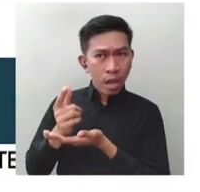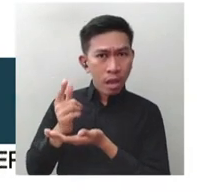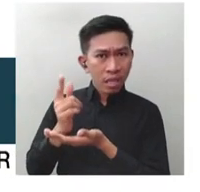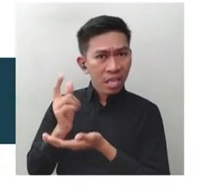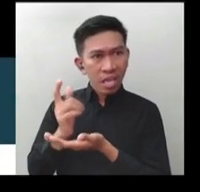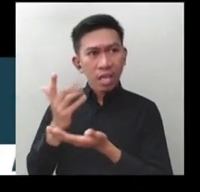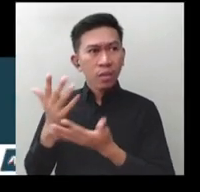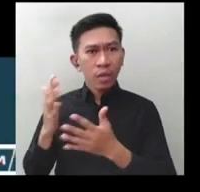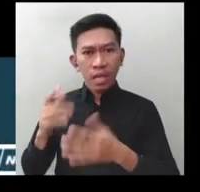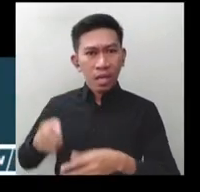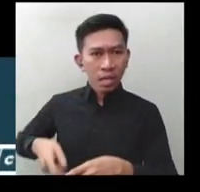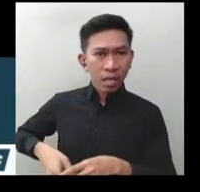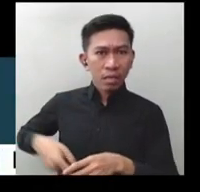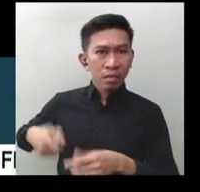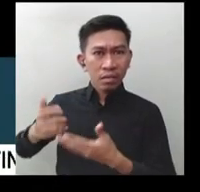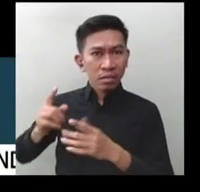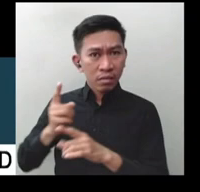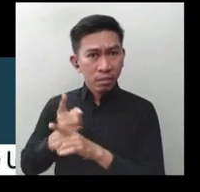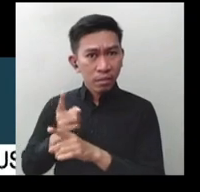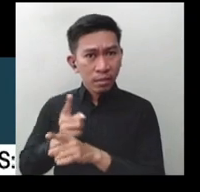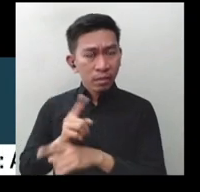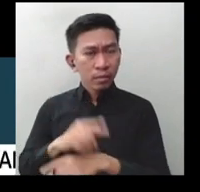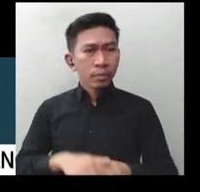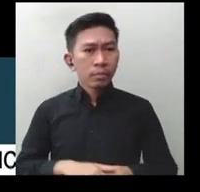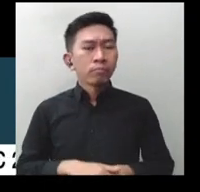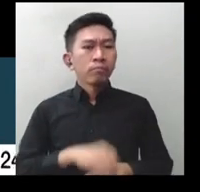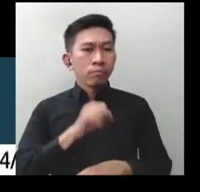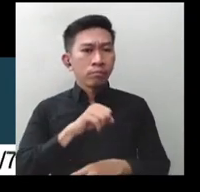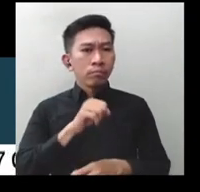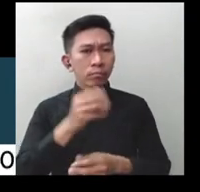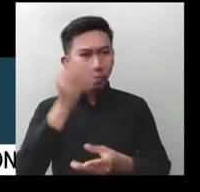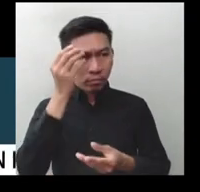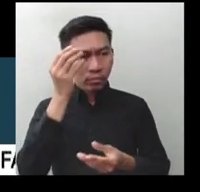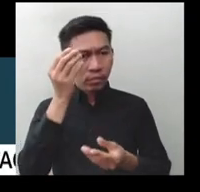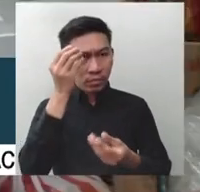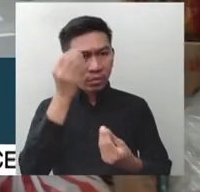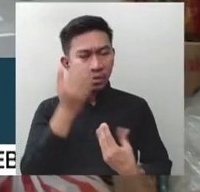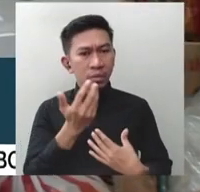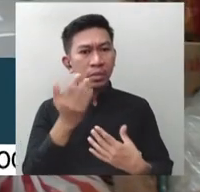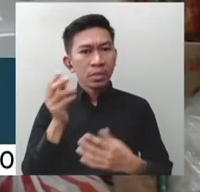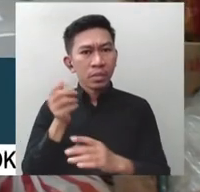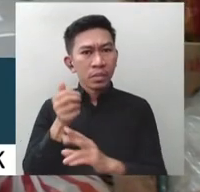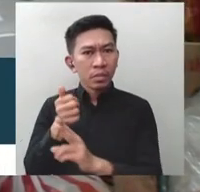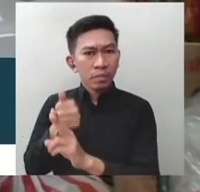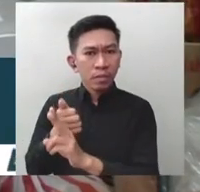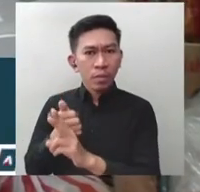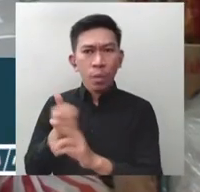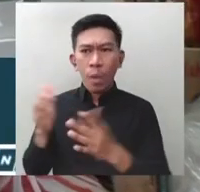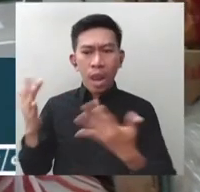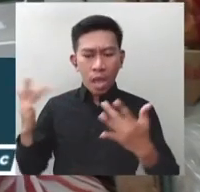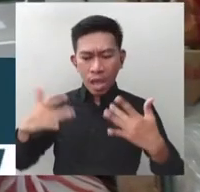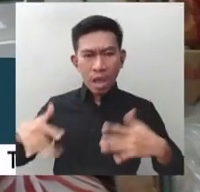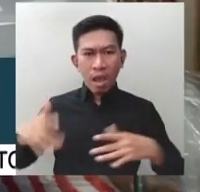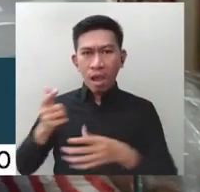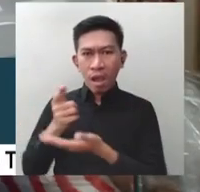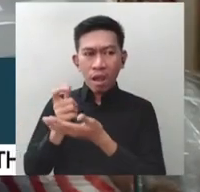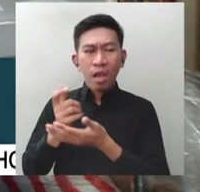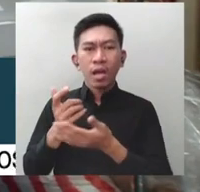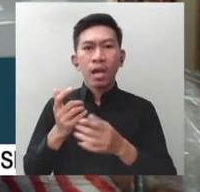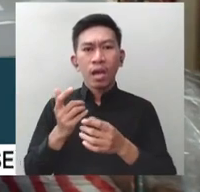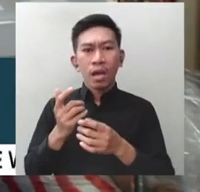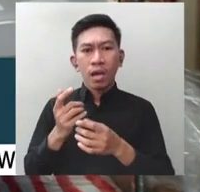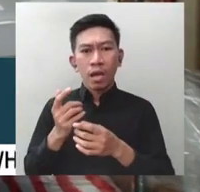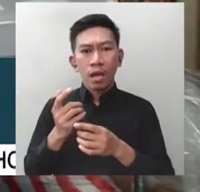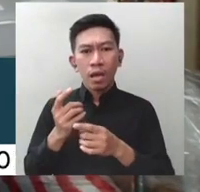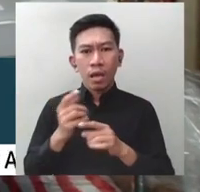That is the information we gathered, Ma'am Carmina, that the victim is not in fact in arm, and that is why there is obviously